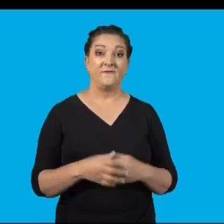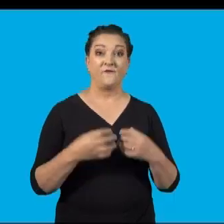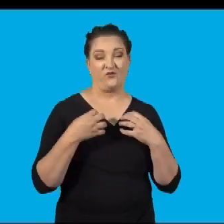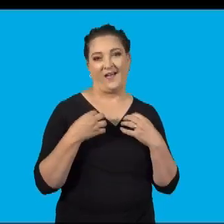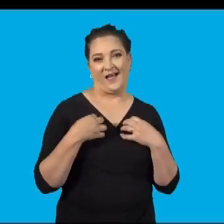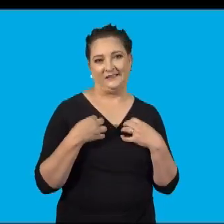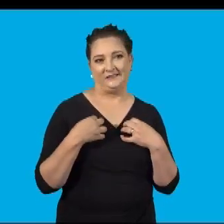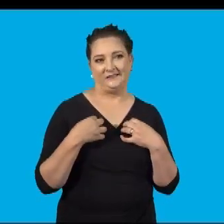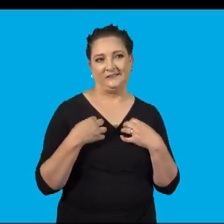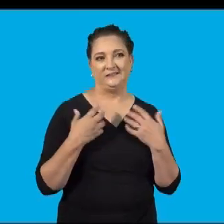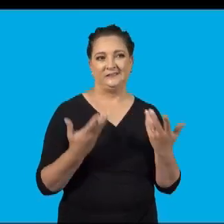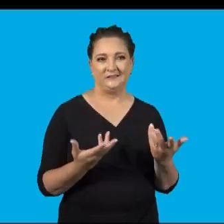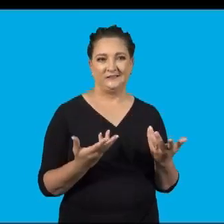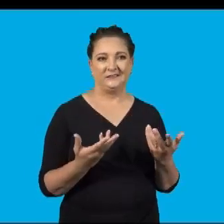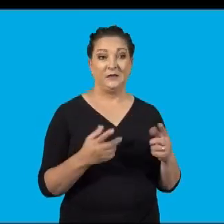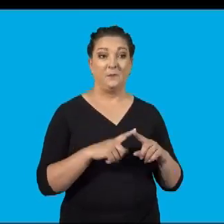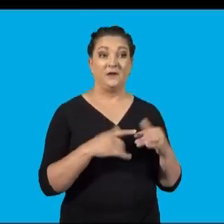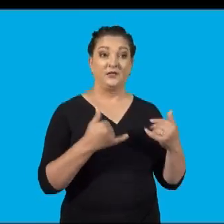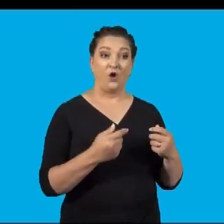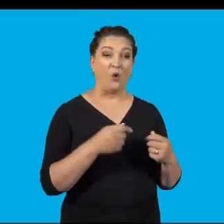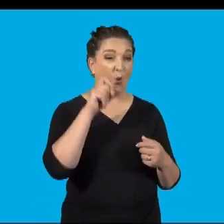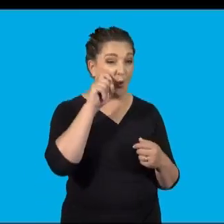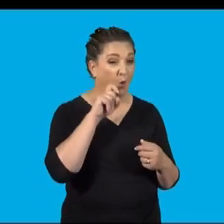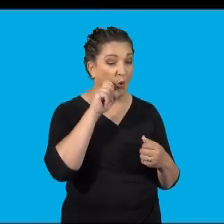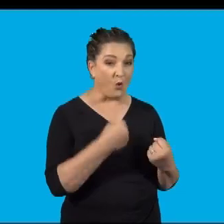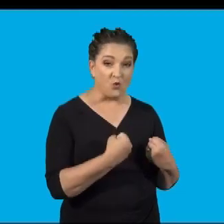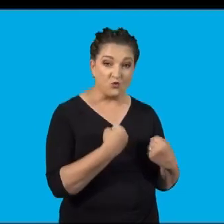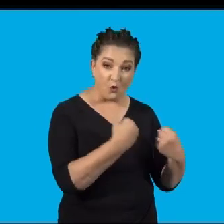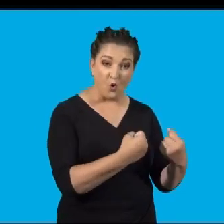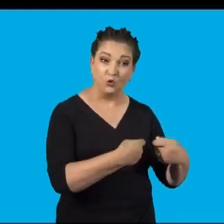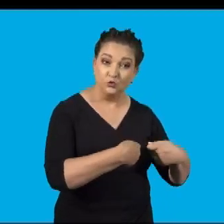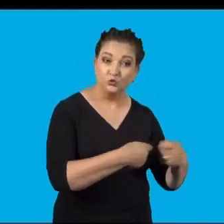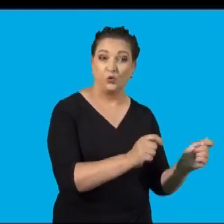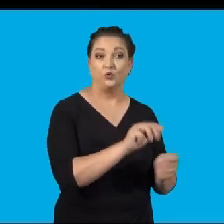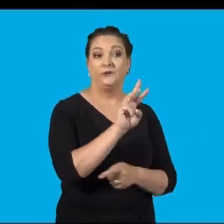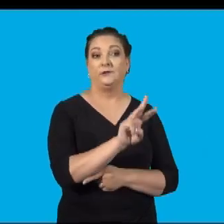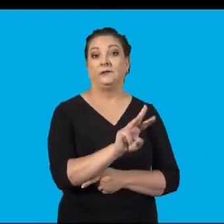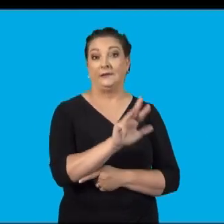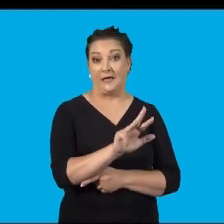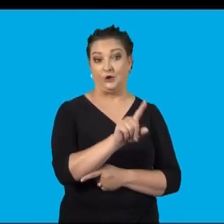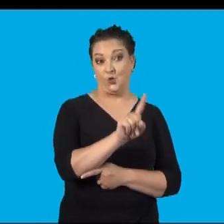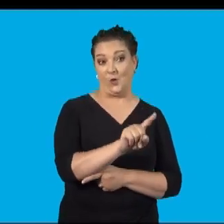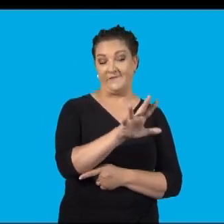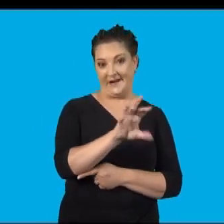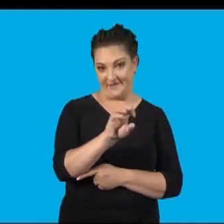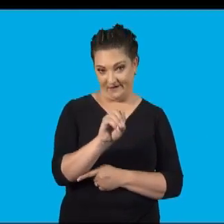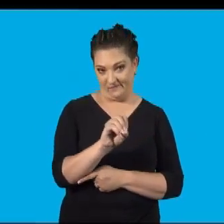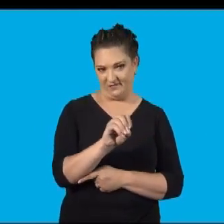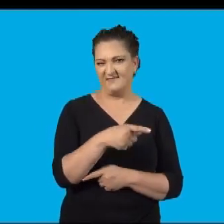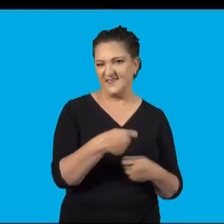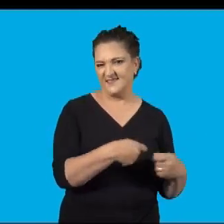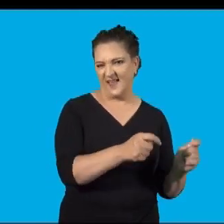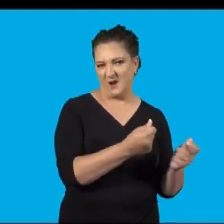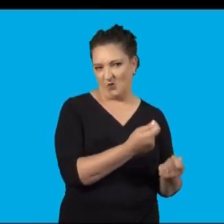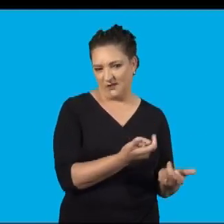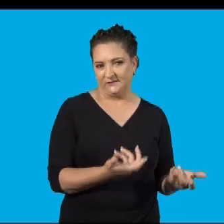particular asset? An old vehicle was sold for 91.5. So the selling price becomes 91,500. That's the